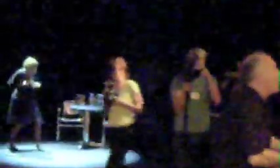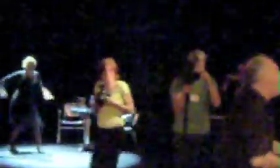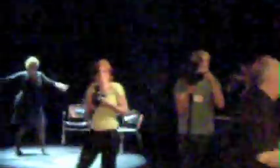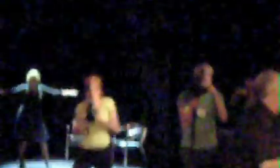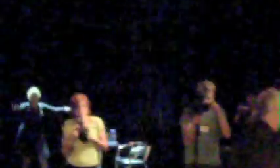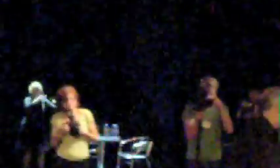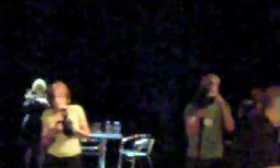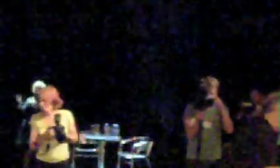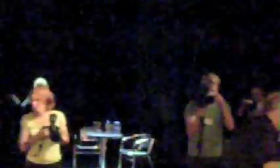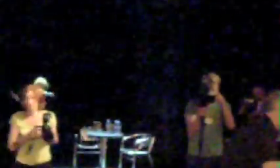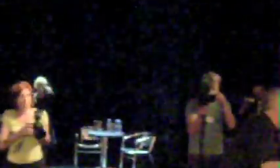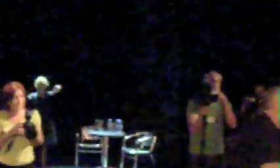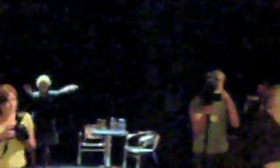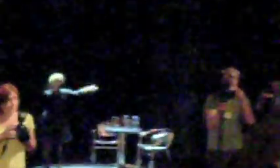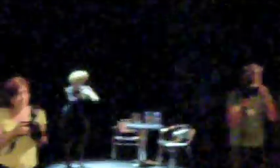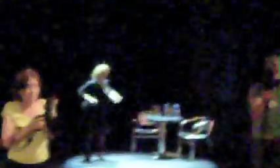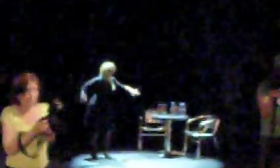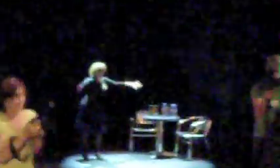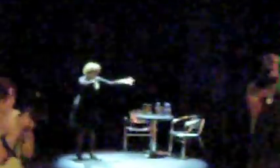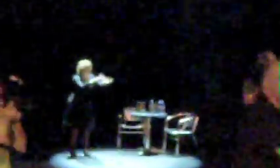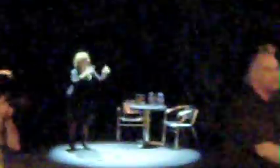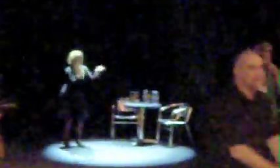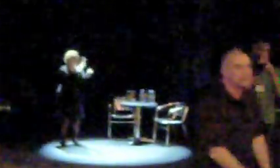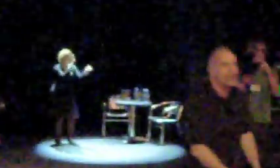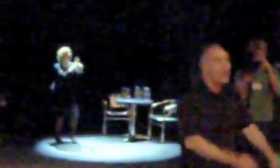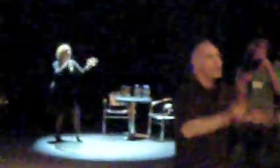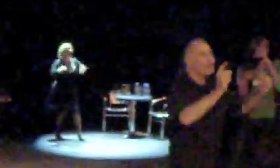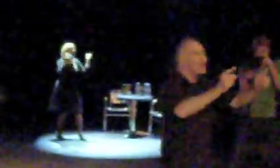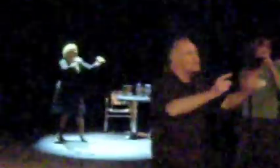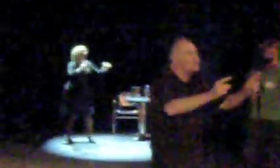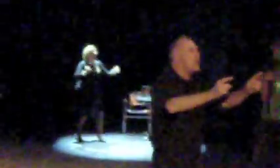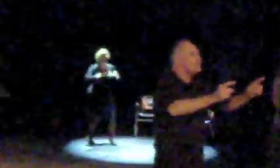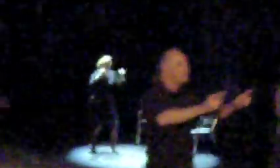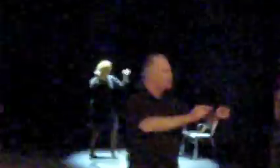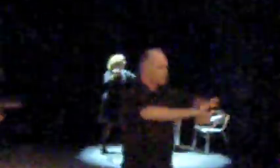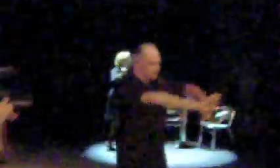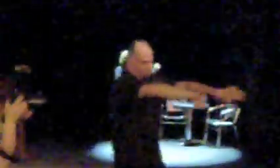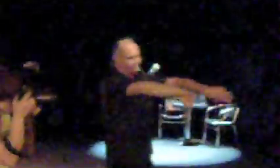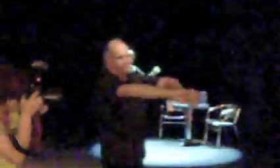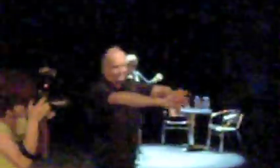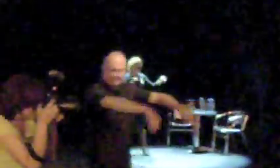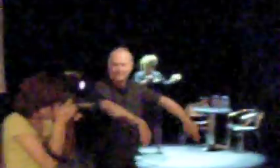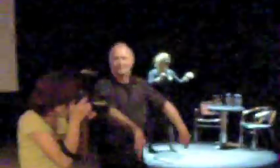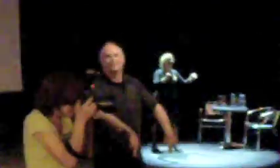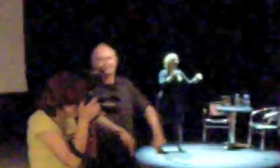enough for all on all the mountain peaks, force enough